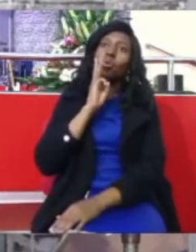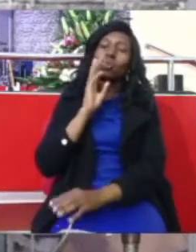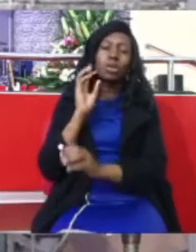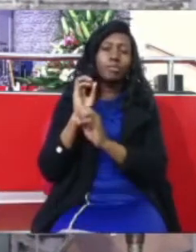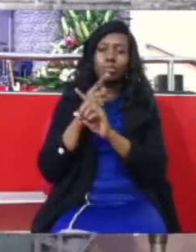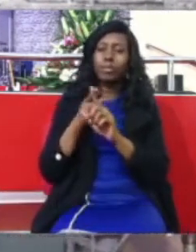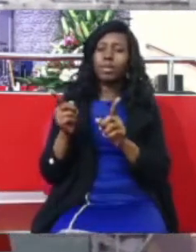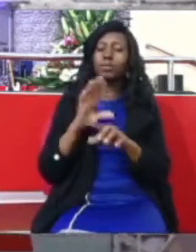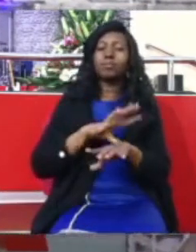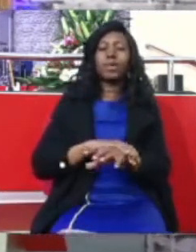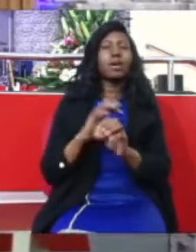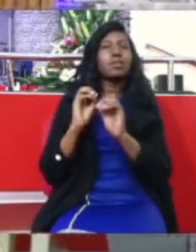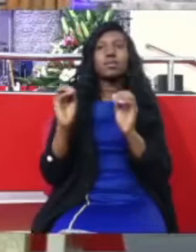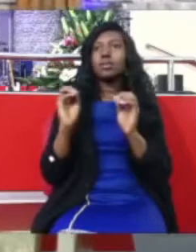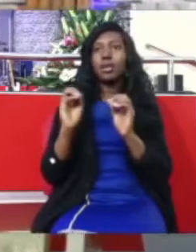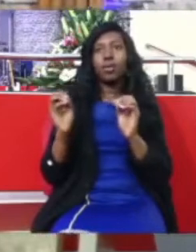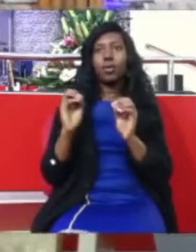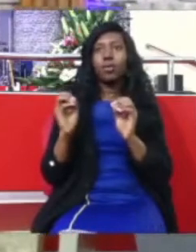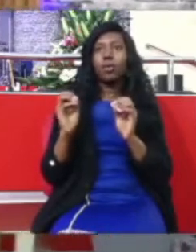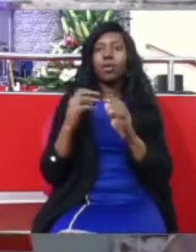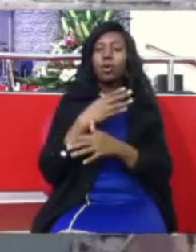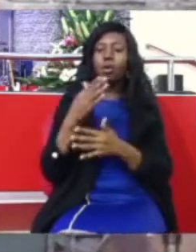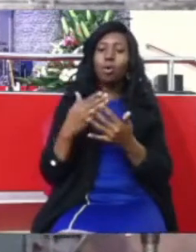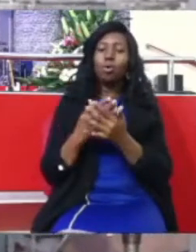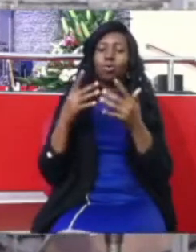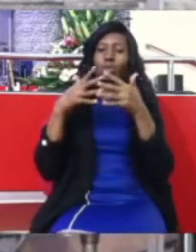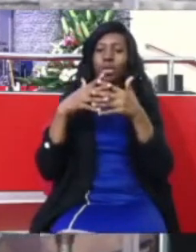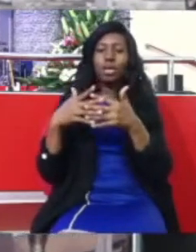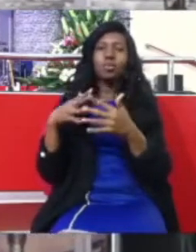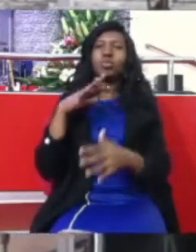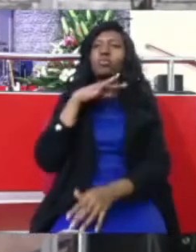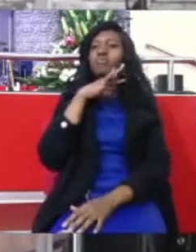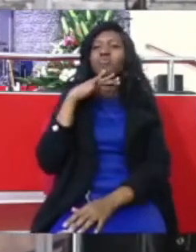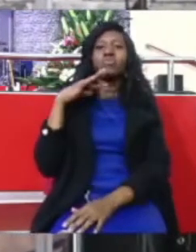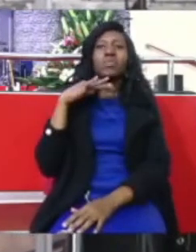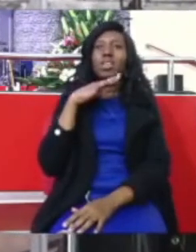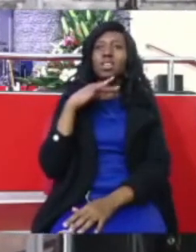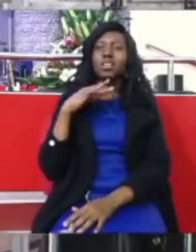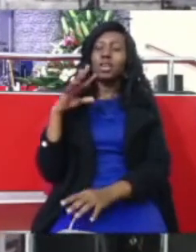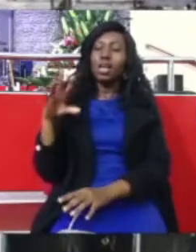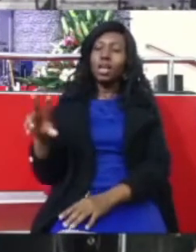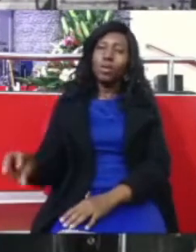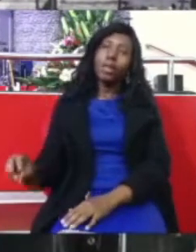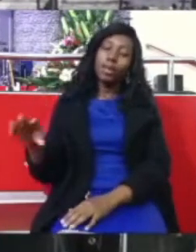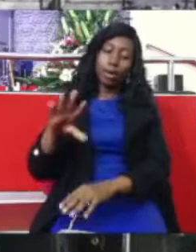were not able to catch fish, but they were able to catch maybe frogs, maybe